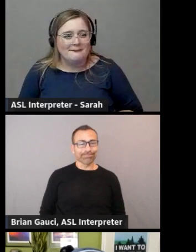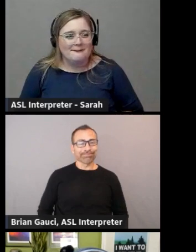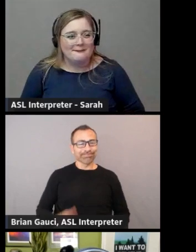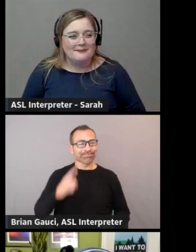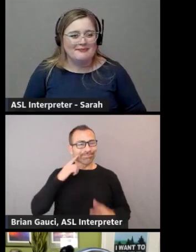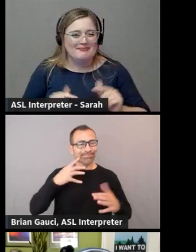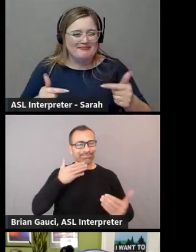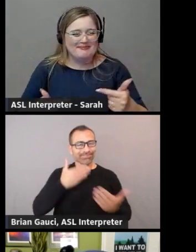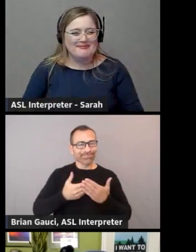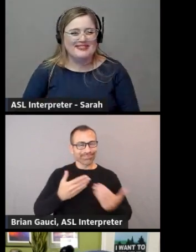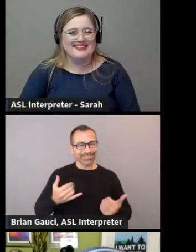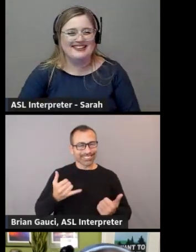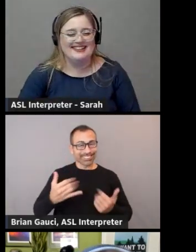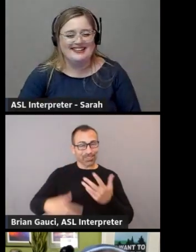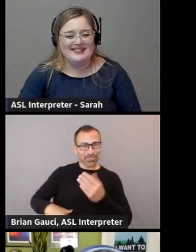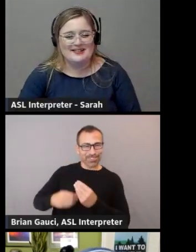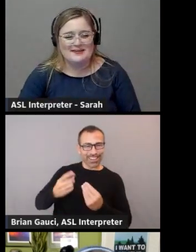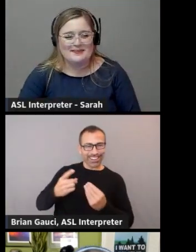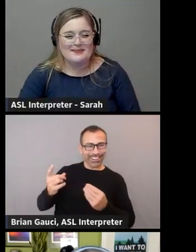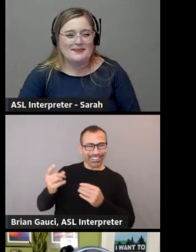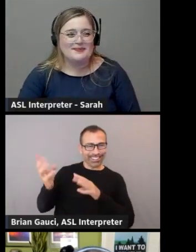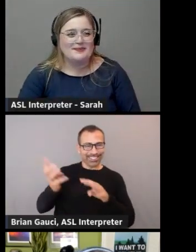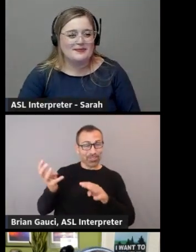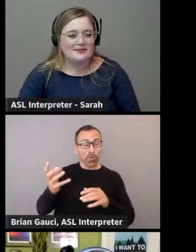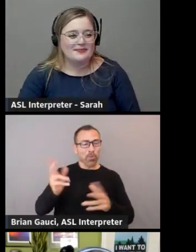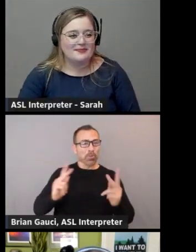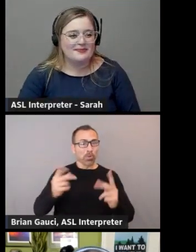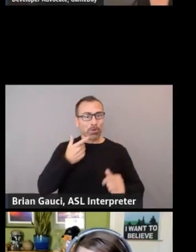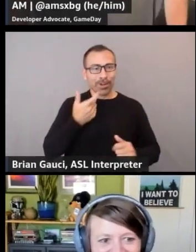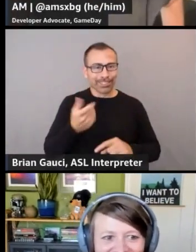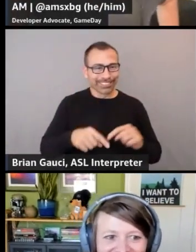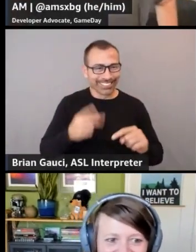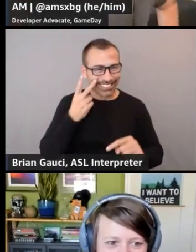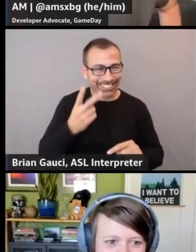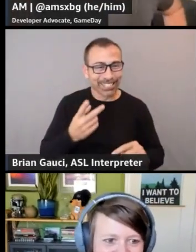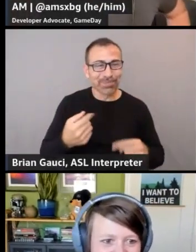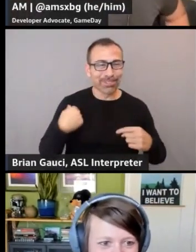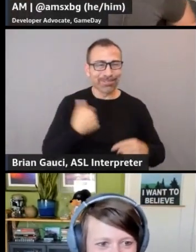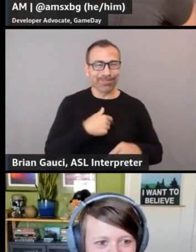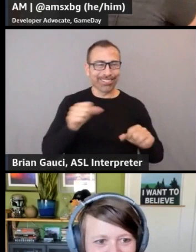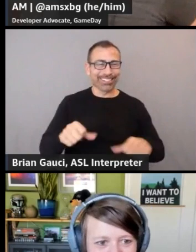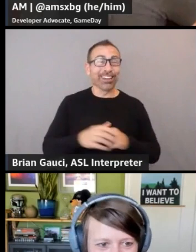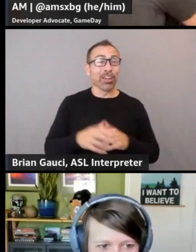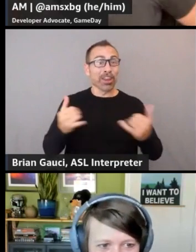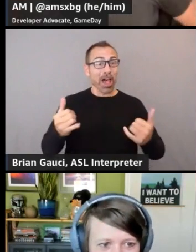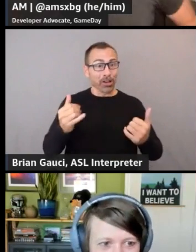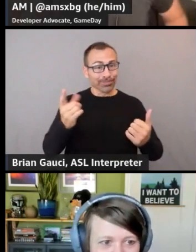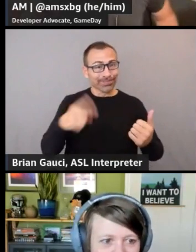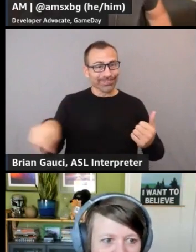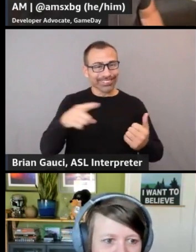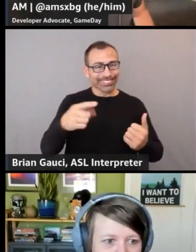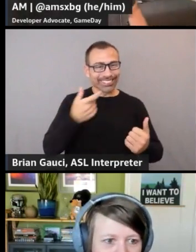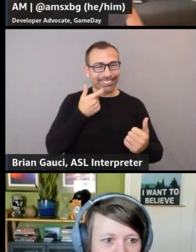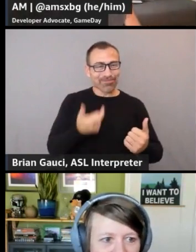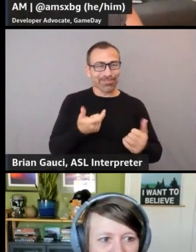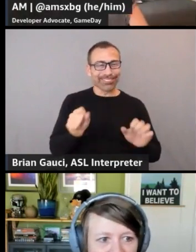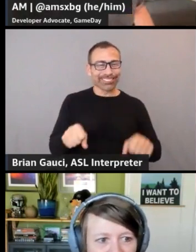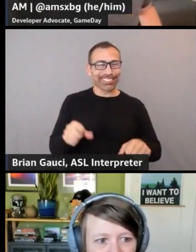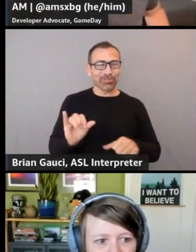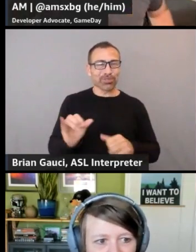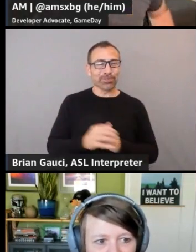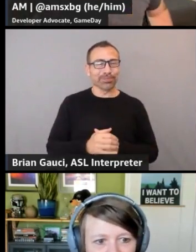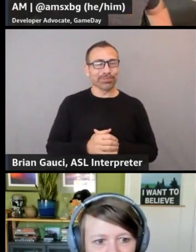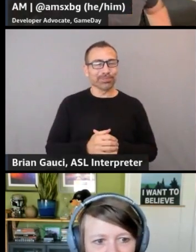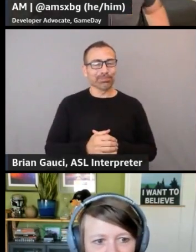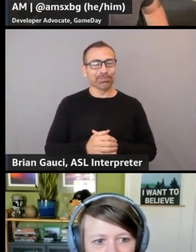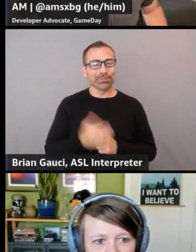stream. The people watching couldn't see it. We could see it, but they couldn't. But now they can. Awesome. Okay, cool. All right, let's